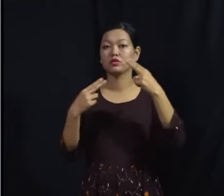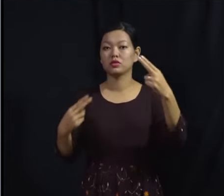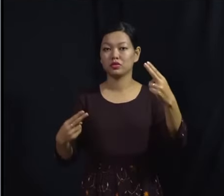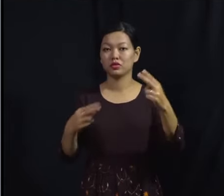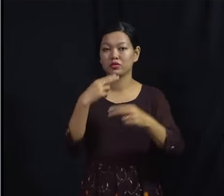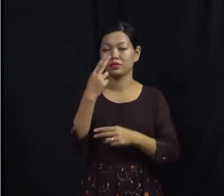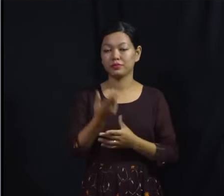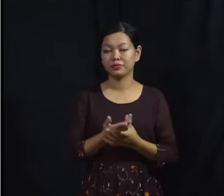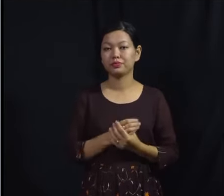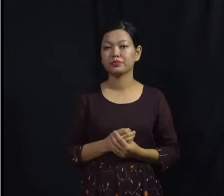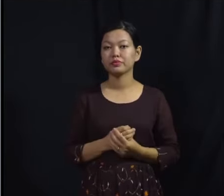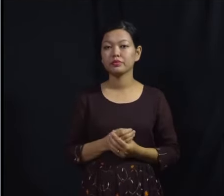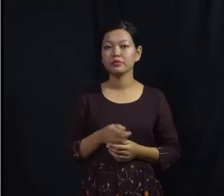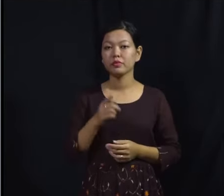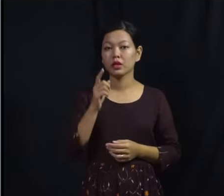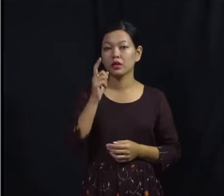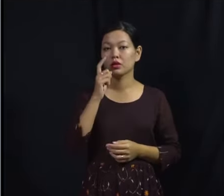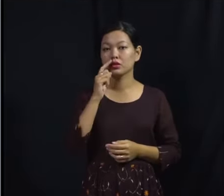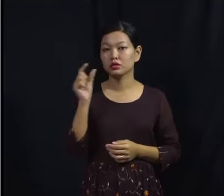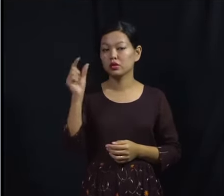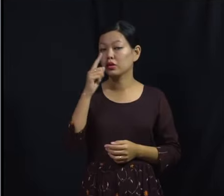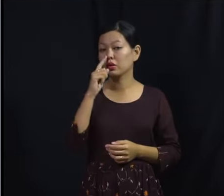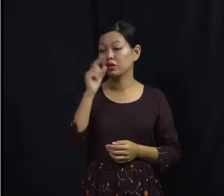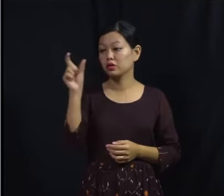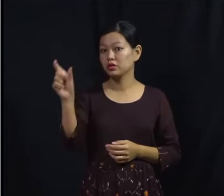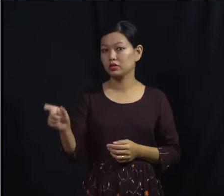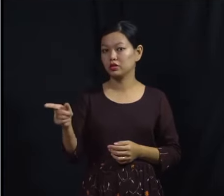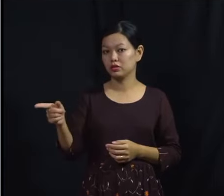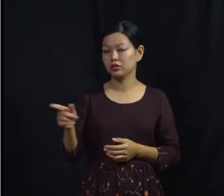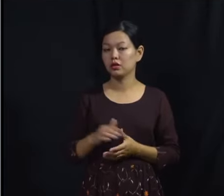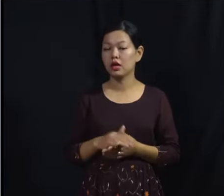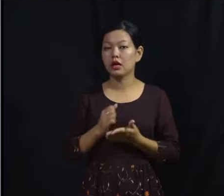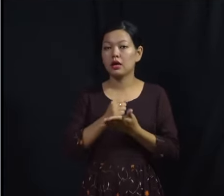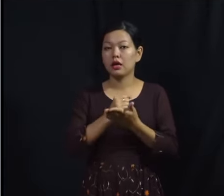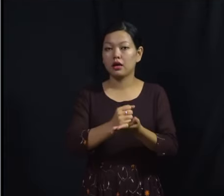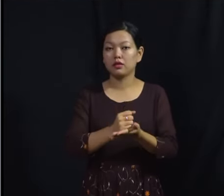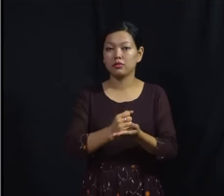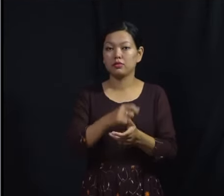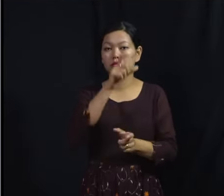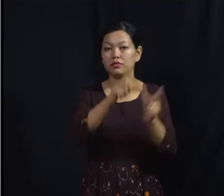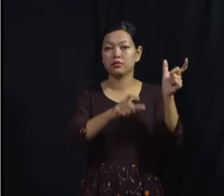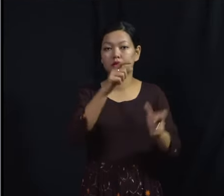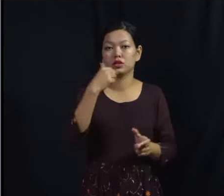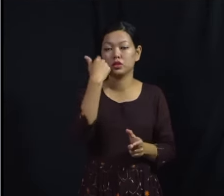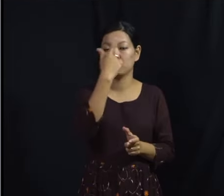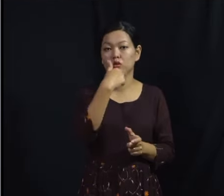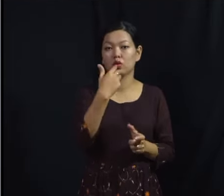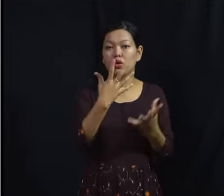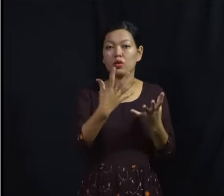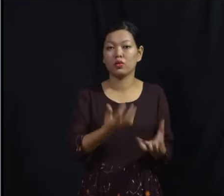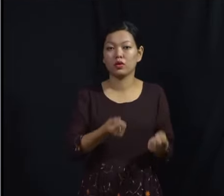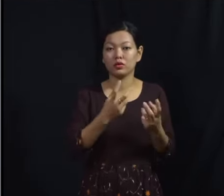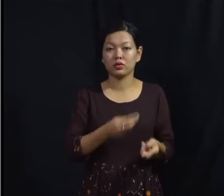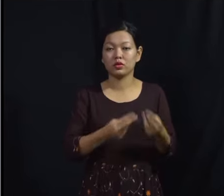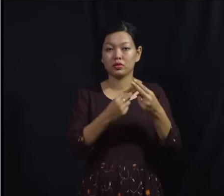founded this and tried to help story writers. And we can say that she is a very versatile